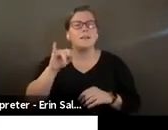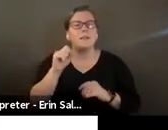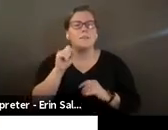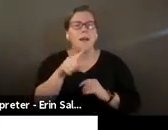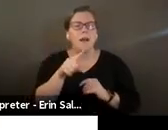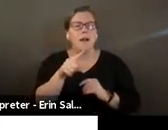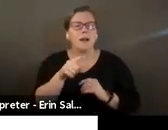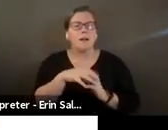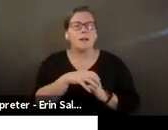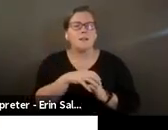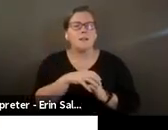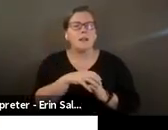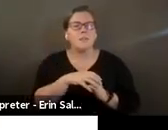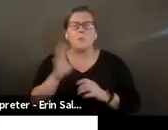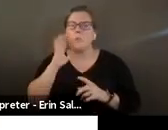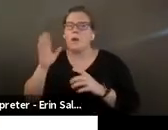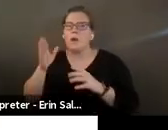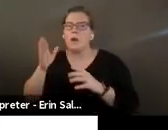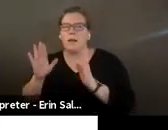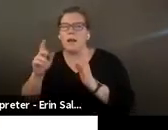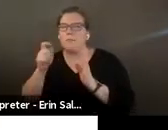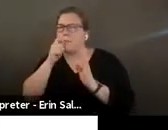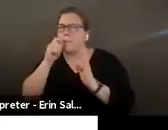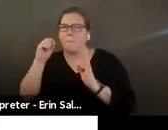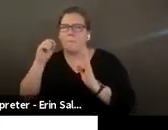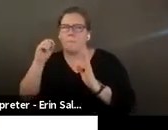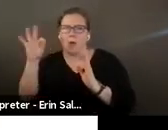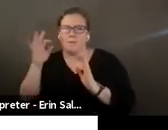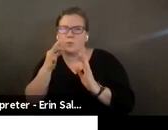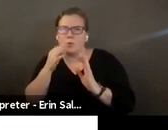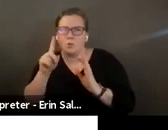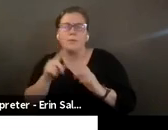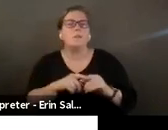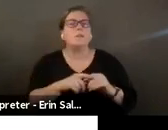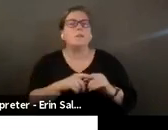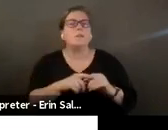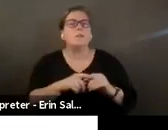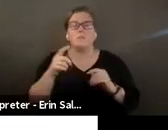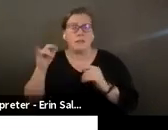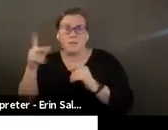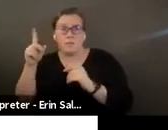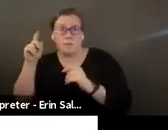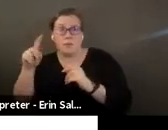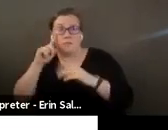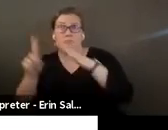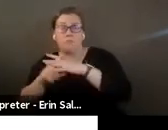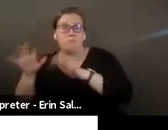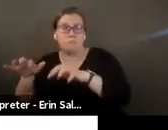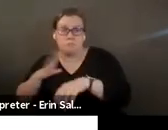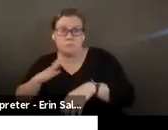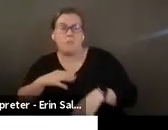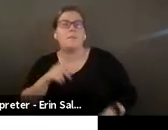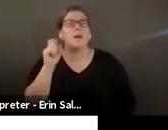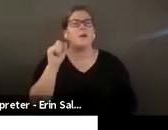unmute themselves here in a second, but feel free to continue to put questions in the chat box. But my question is, if someone